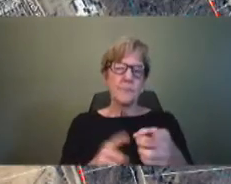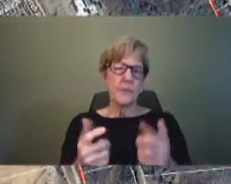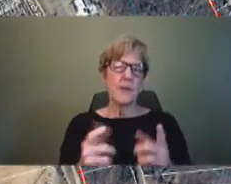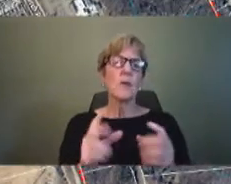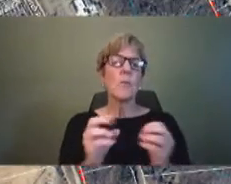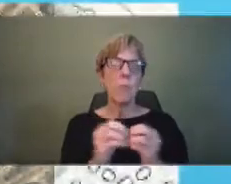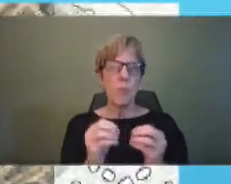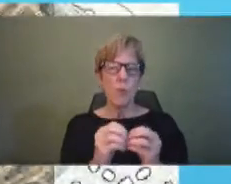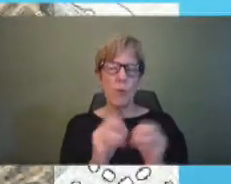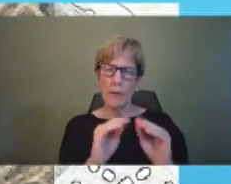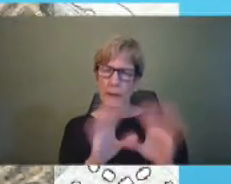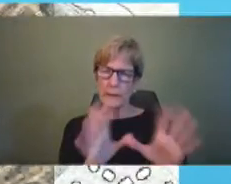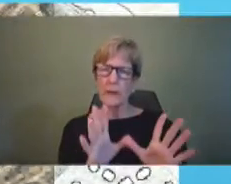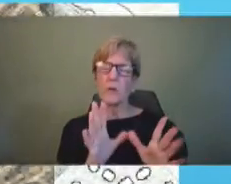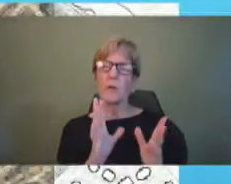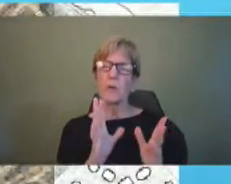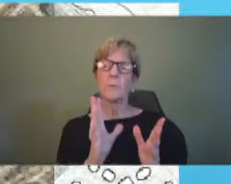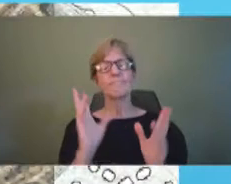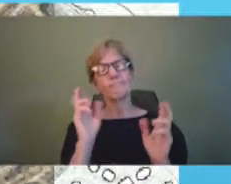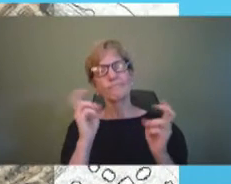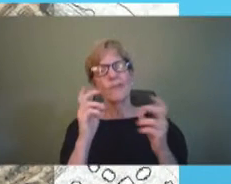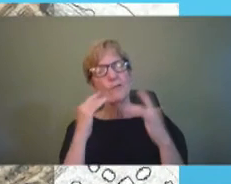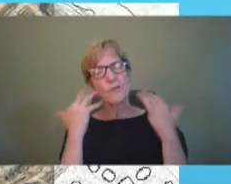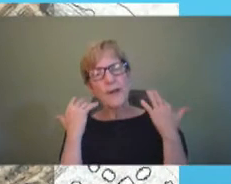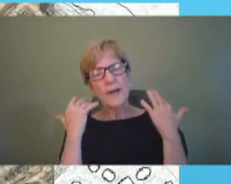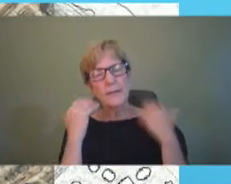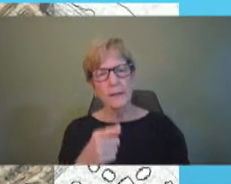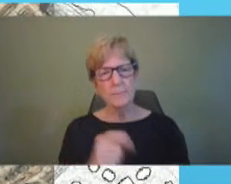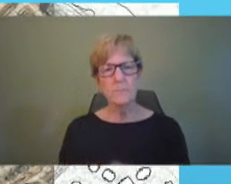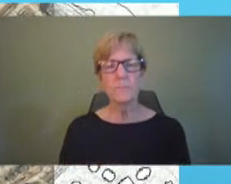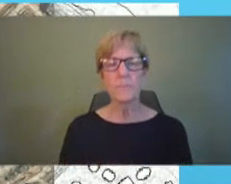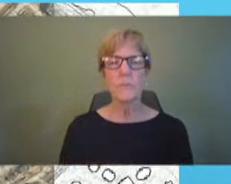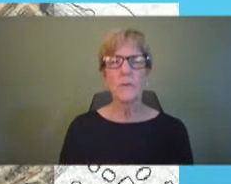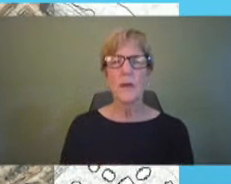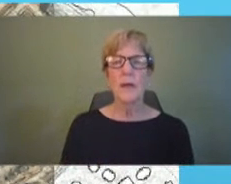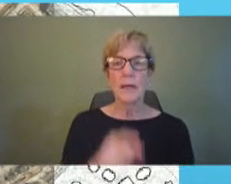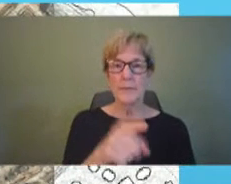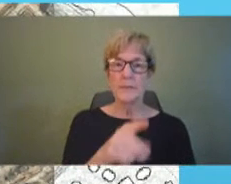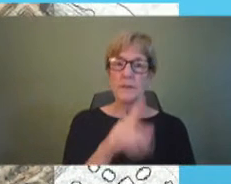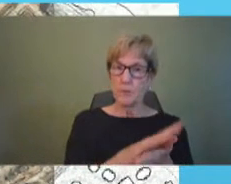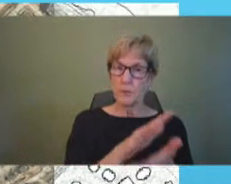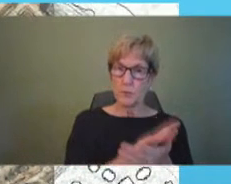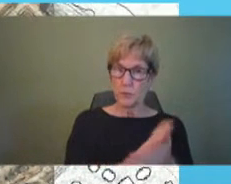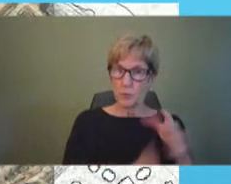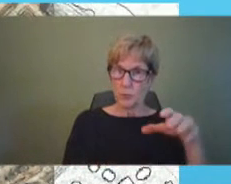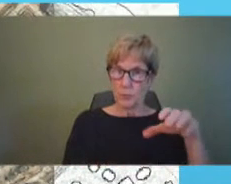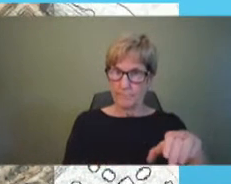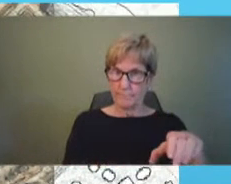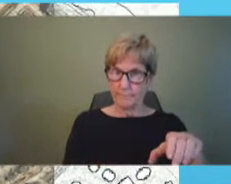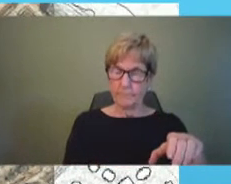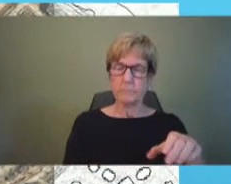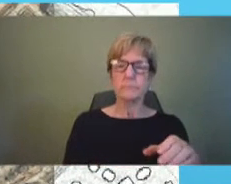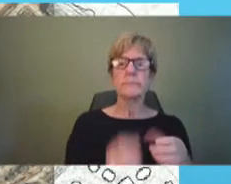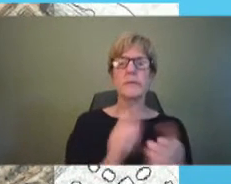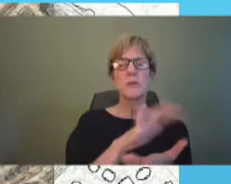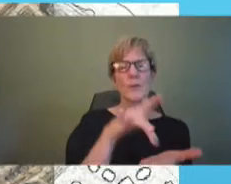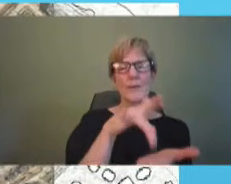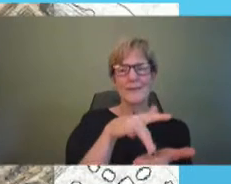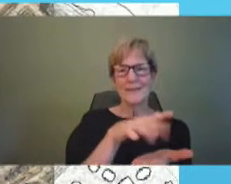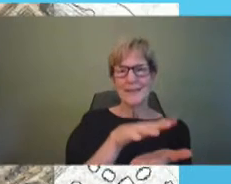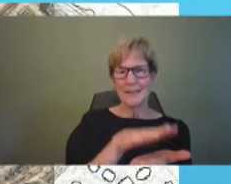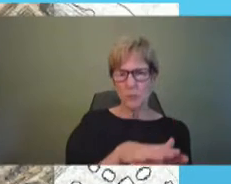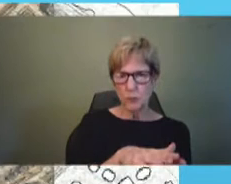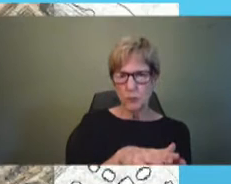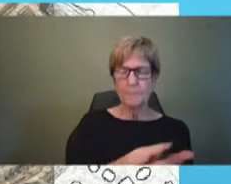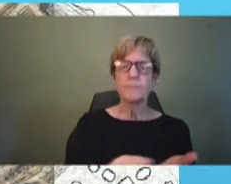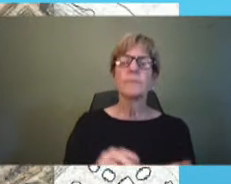I'll kind of go to the smaller verion Waring SE a little better this would be the School site so again kind of the center of the community uh this